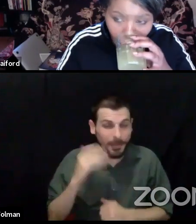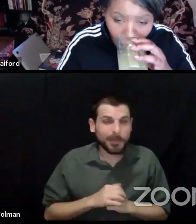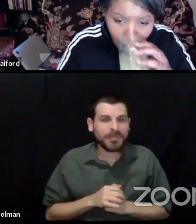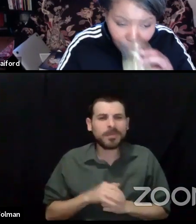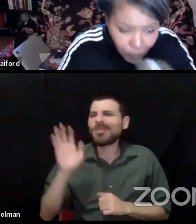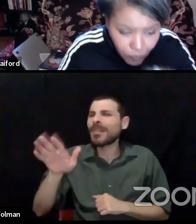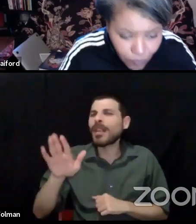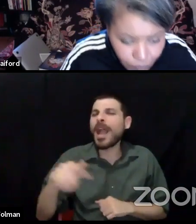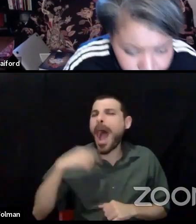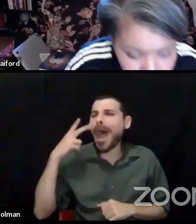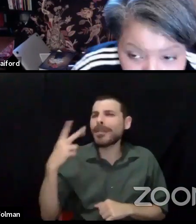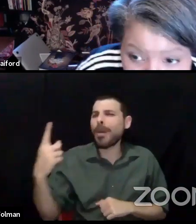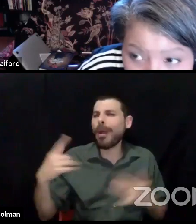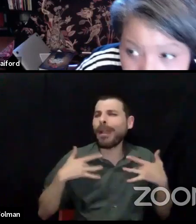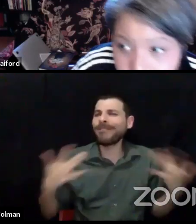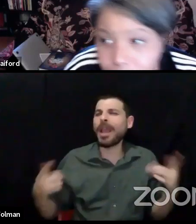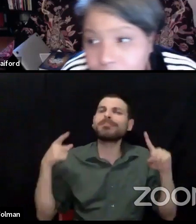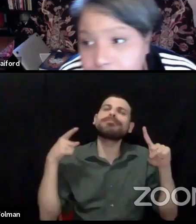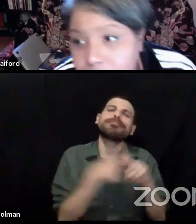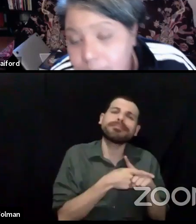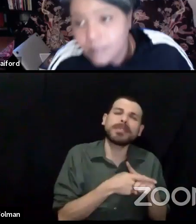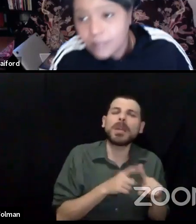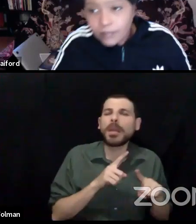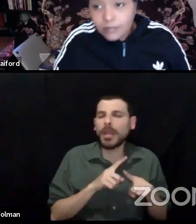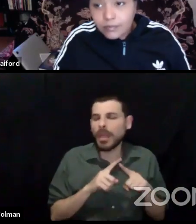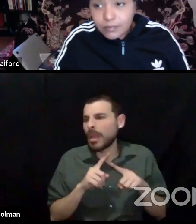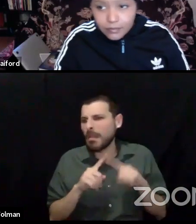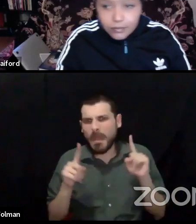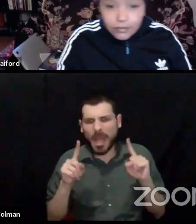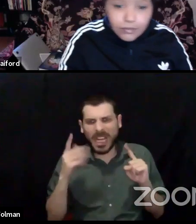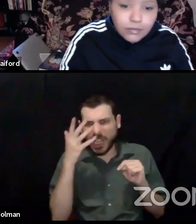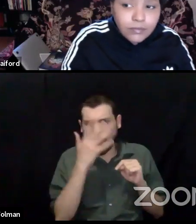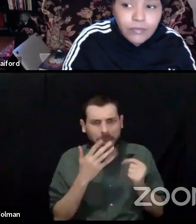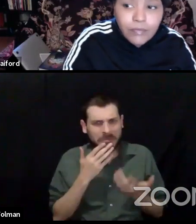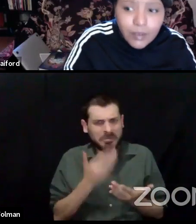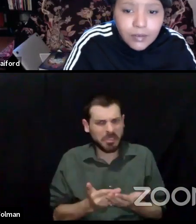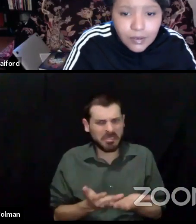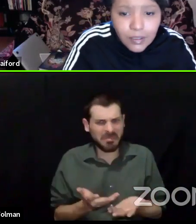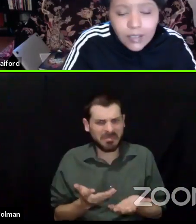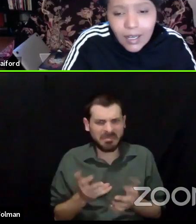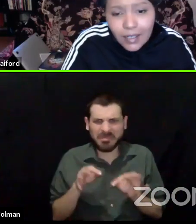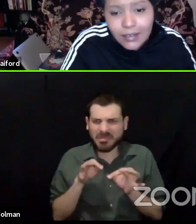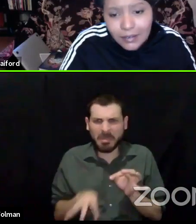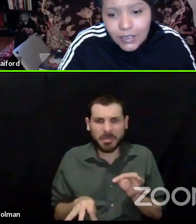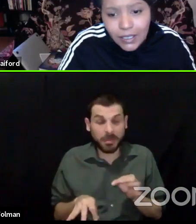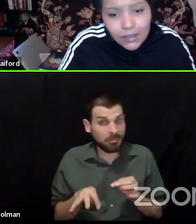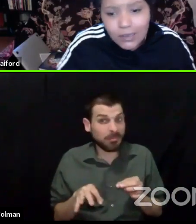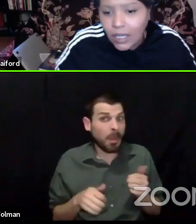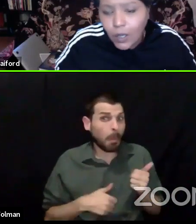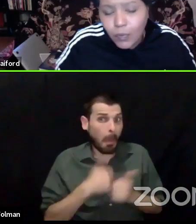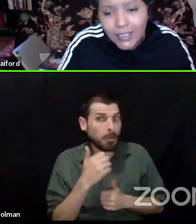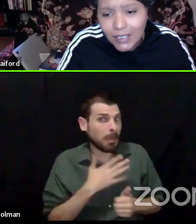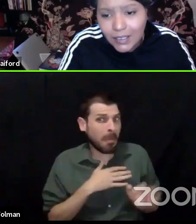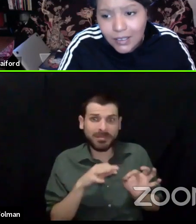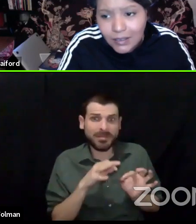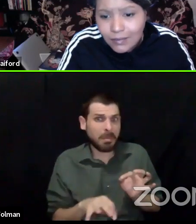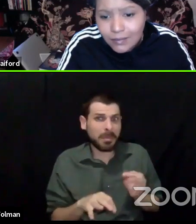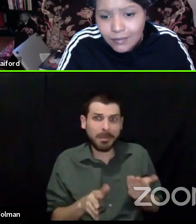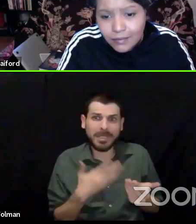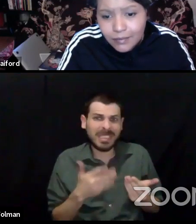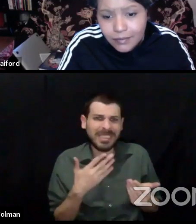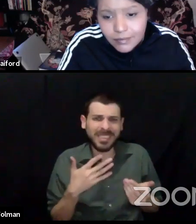I had to miss because there was a schedule conflict, but it looked really practical. A lot. We got it's a clinic